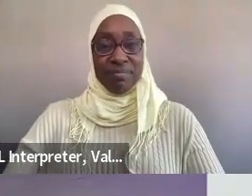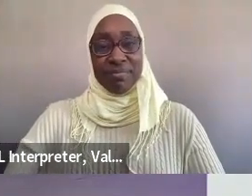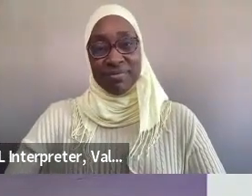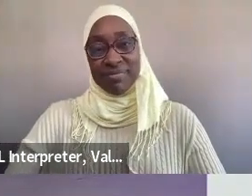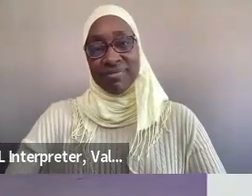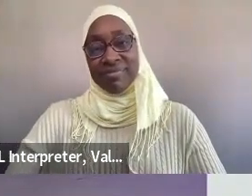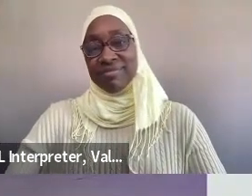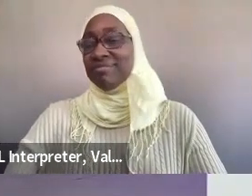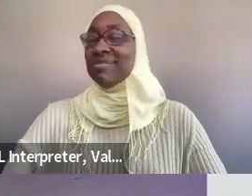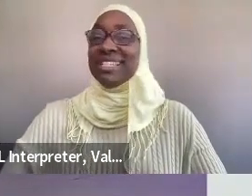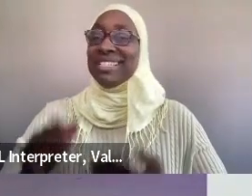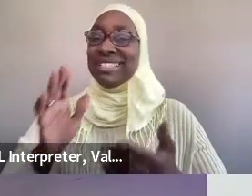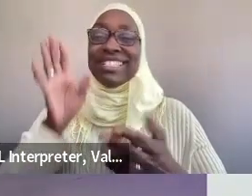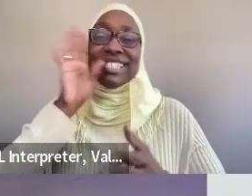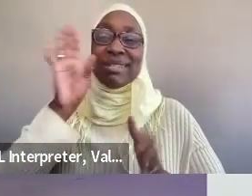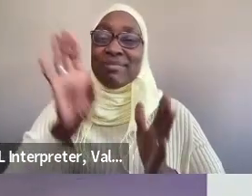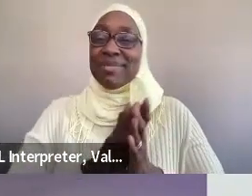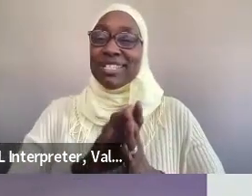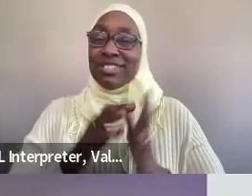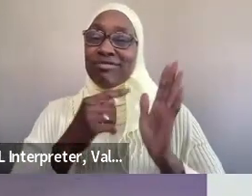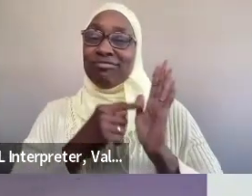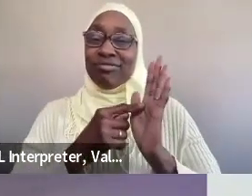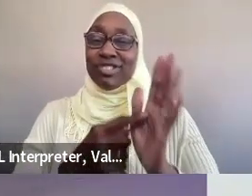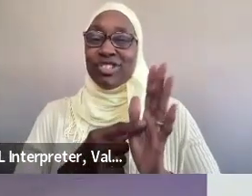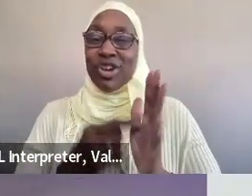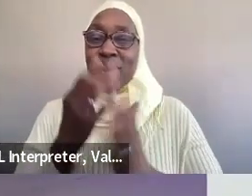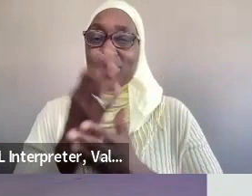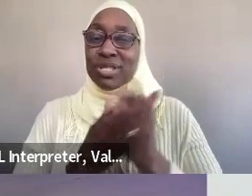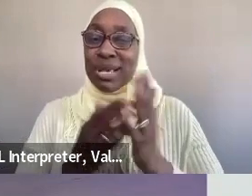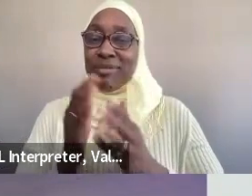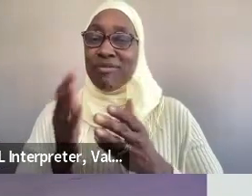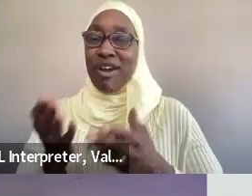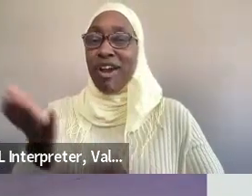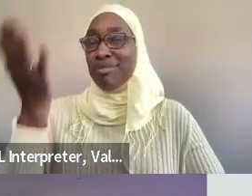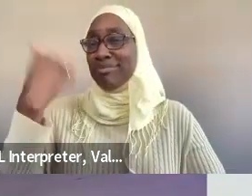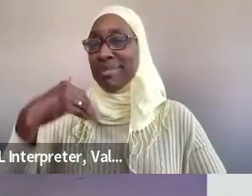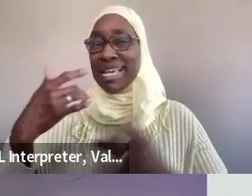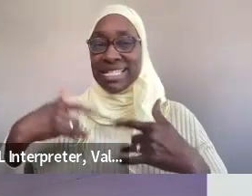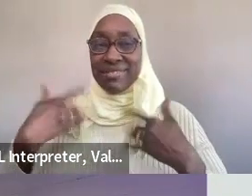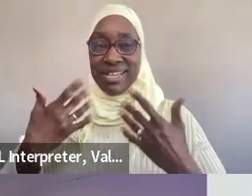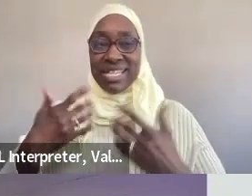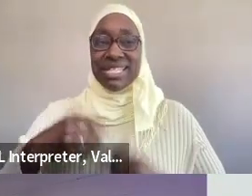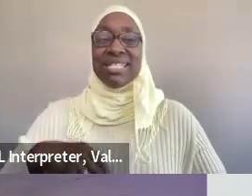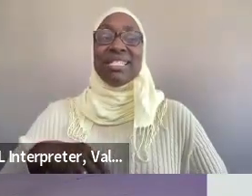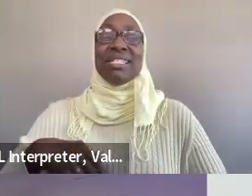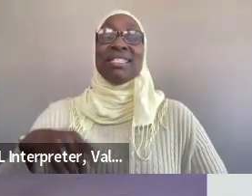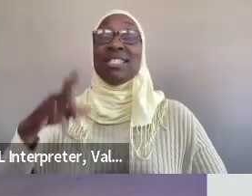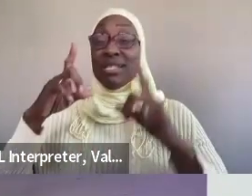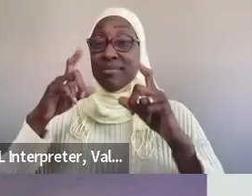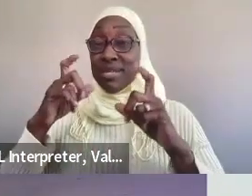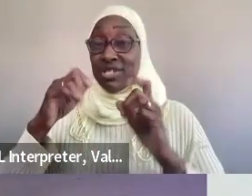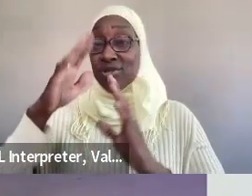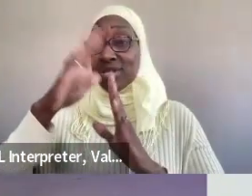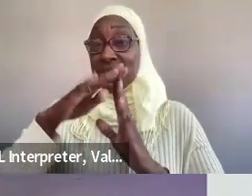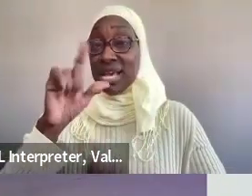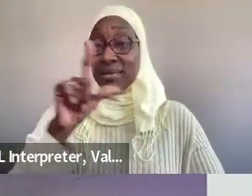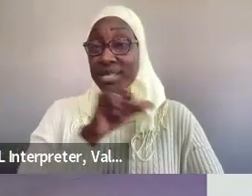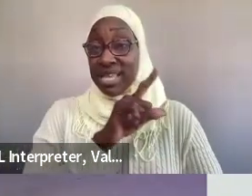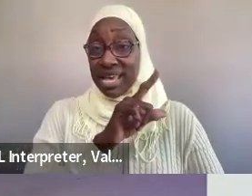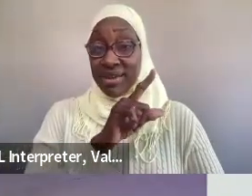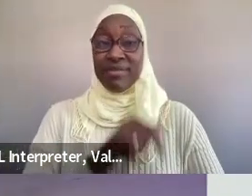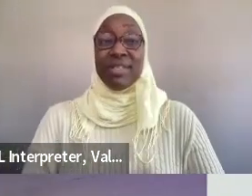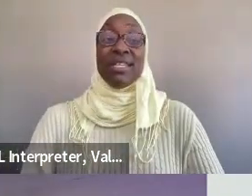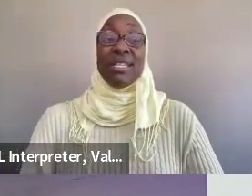These are just some photos I just wanted to highlight really quickly of some of our past events. The photo in the top left is from our DRC breakfast